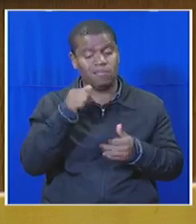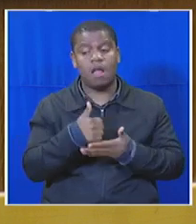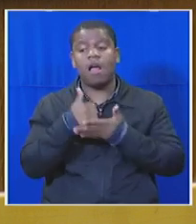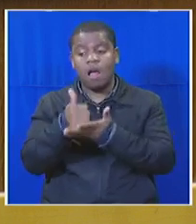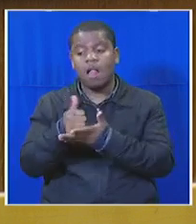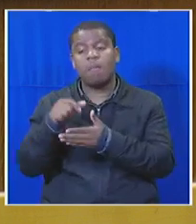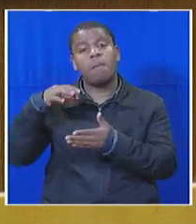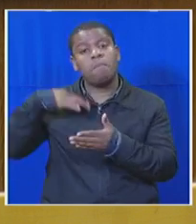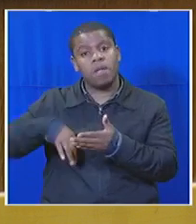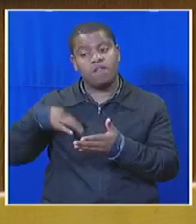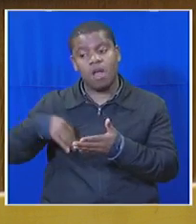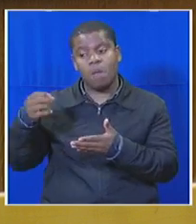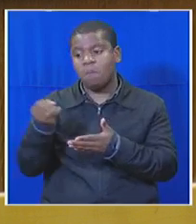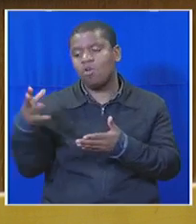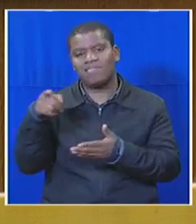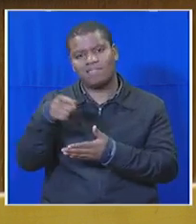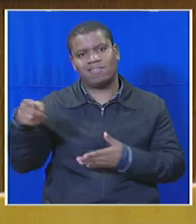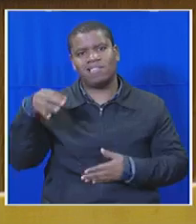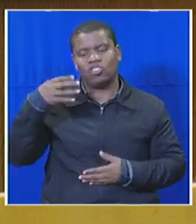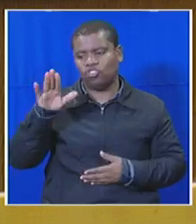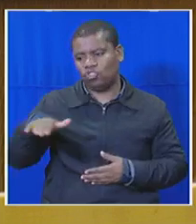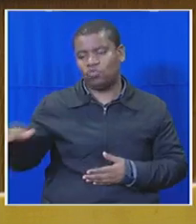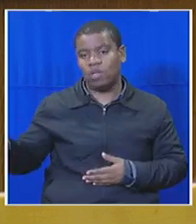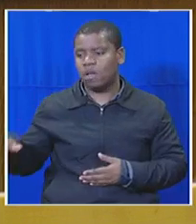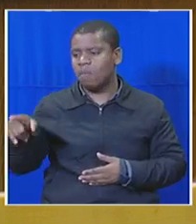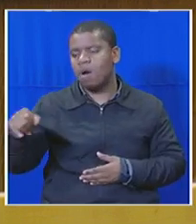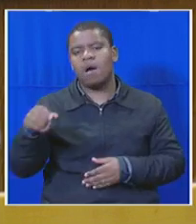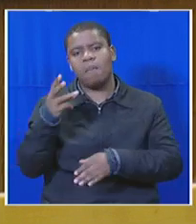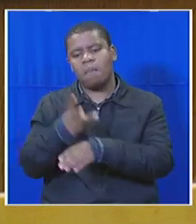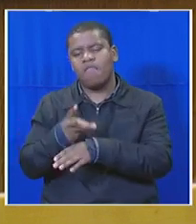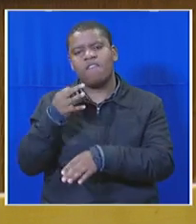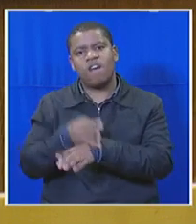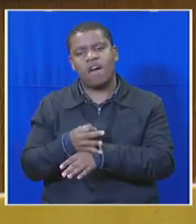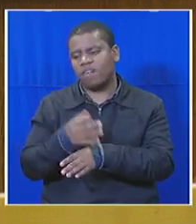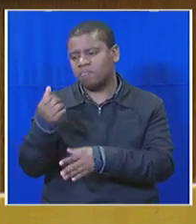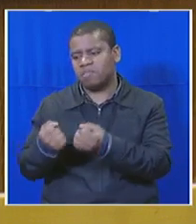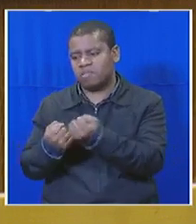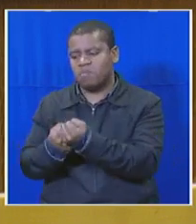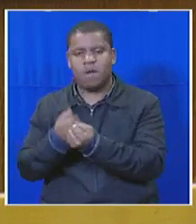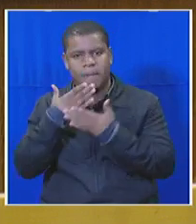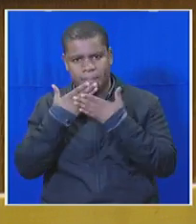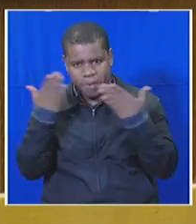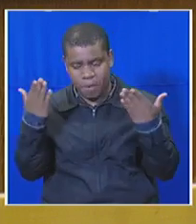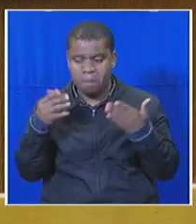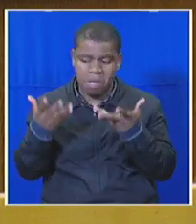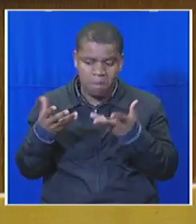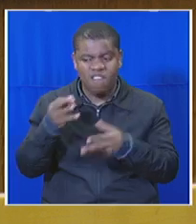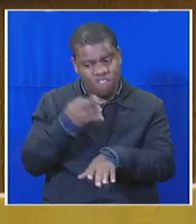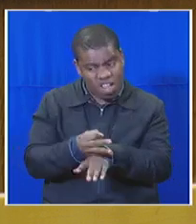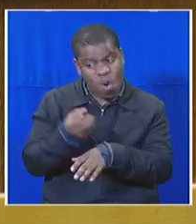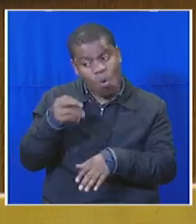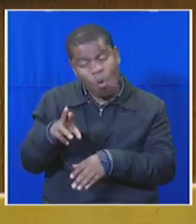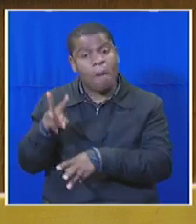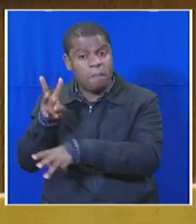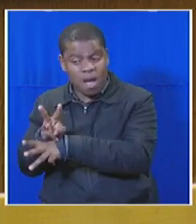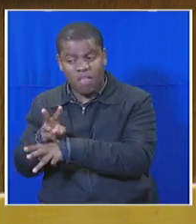are children in most cases, who are not being supported by their parents, either by their fathers or their mothers.